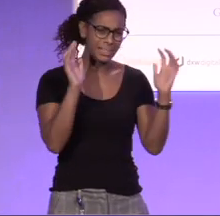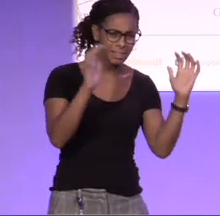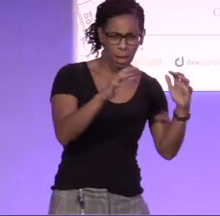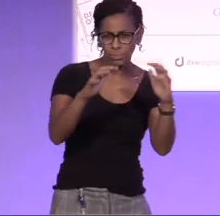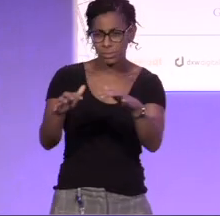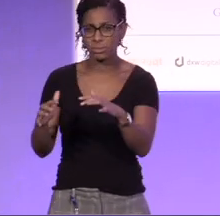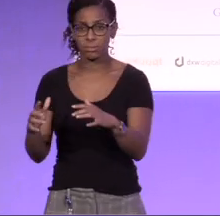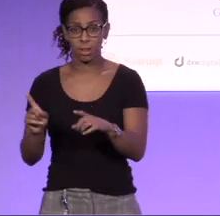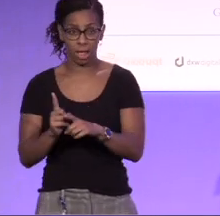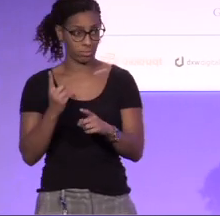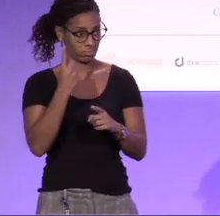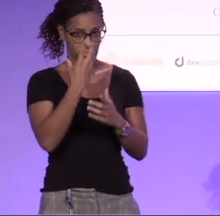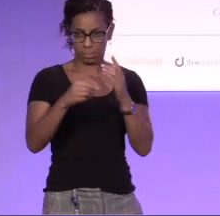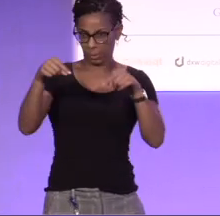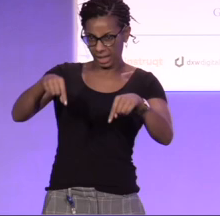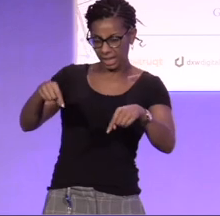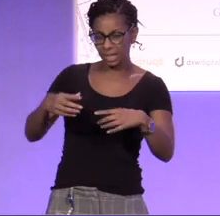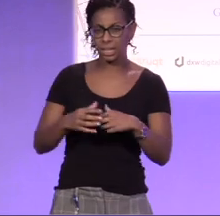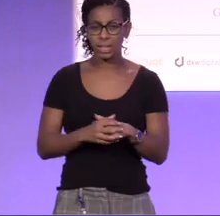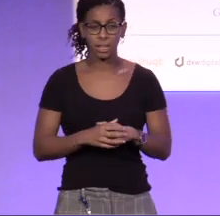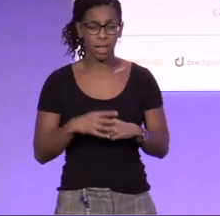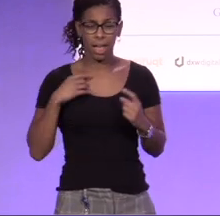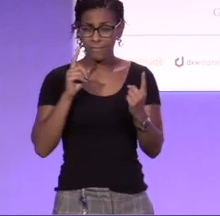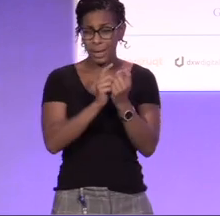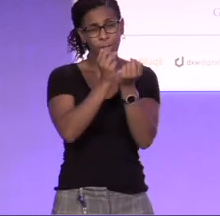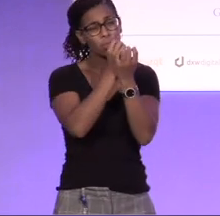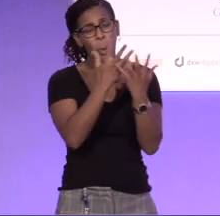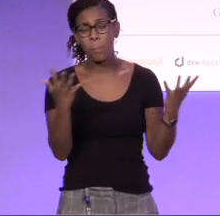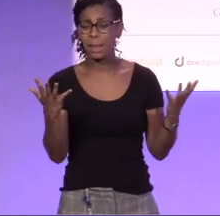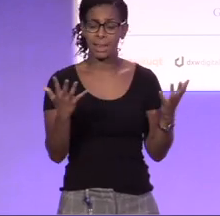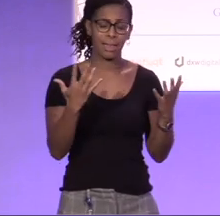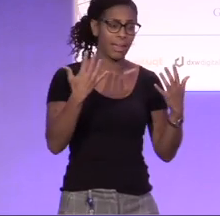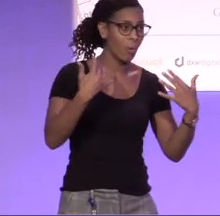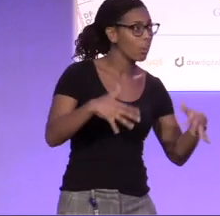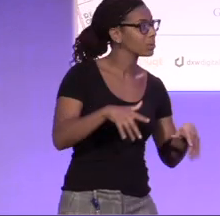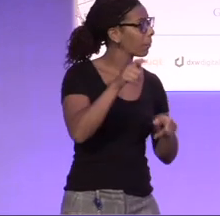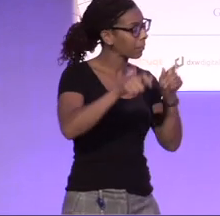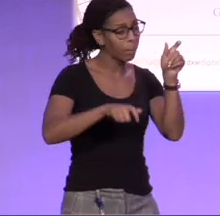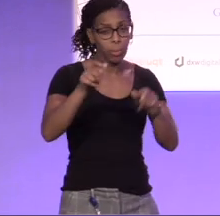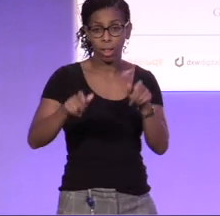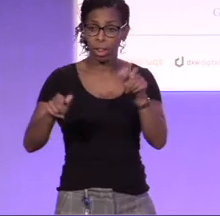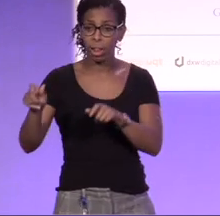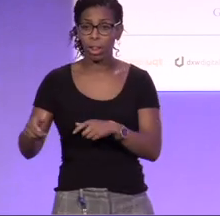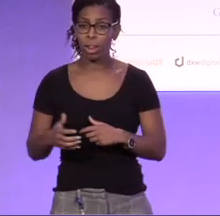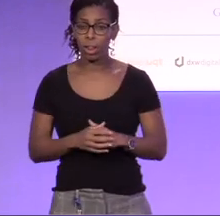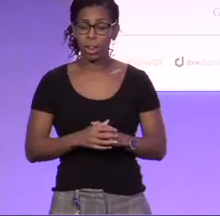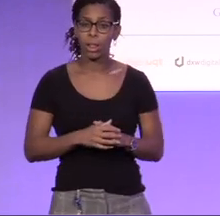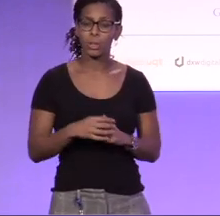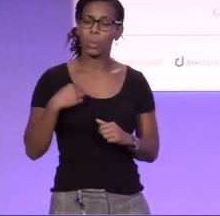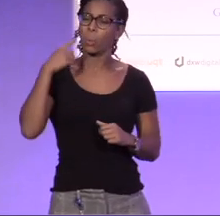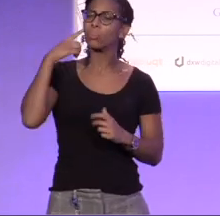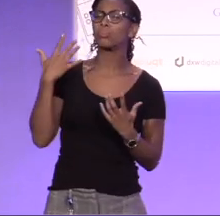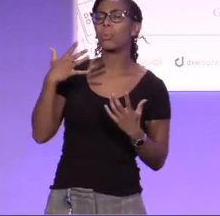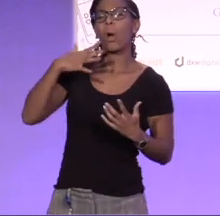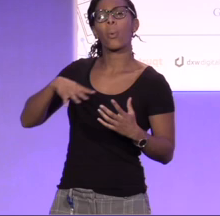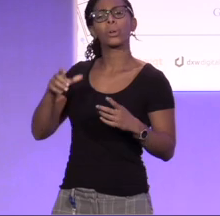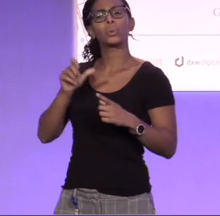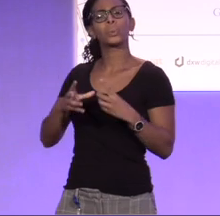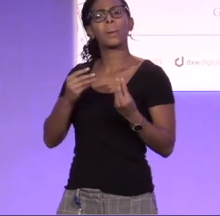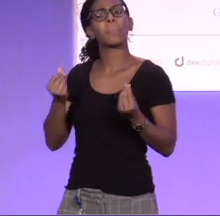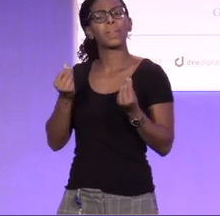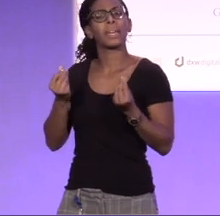amazing event. And, you know, I've met so many awesome people so far. It's just like I wanted to do something to give